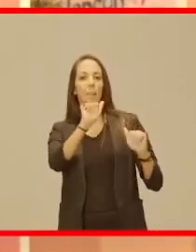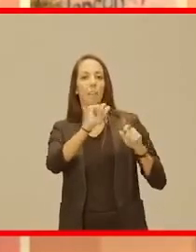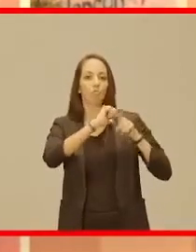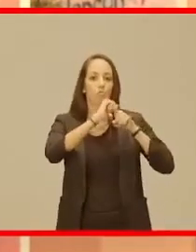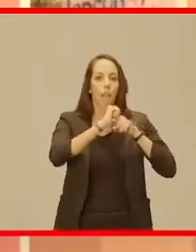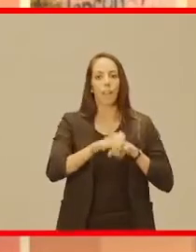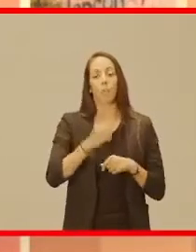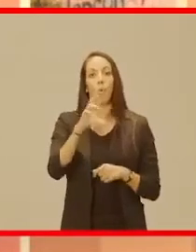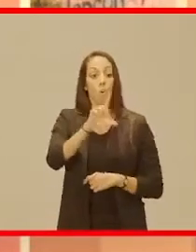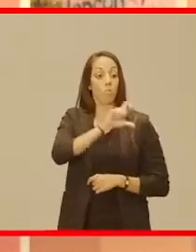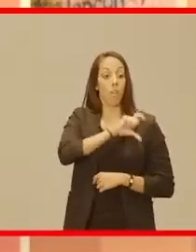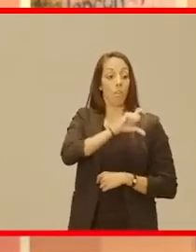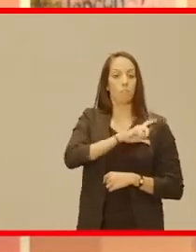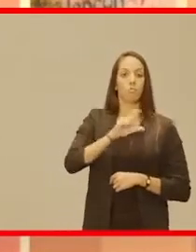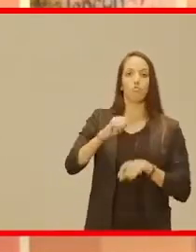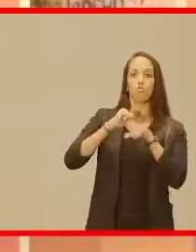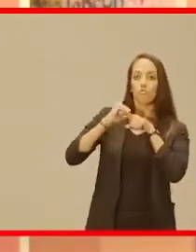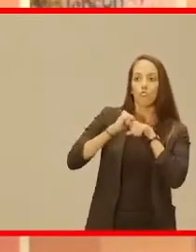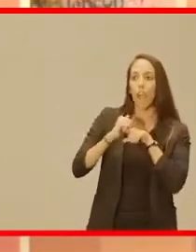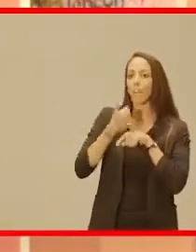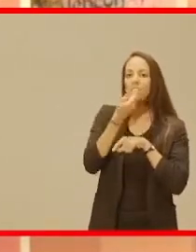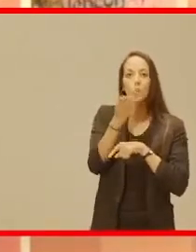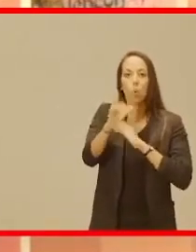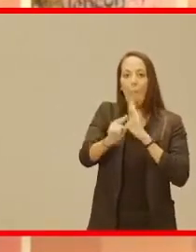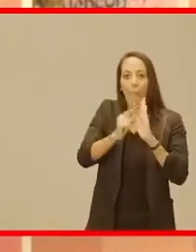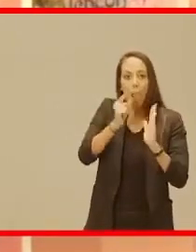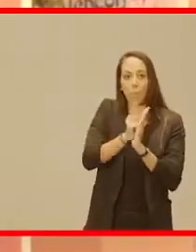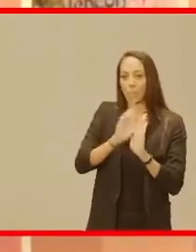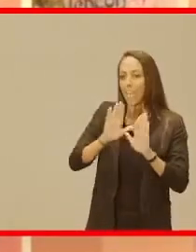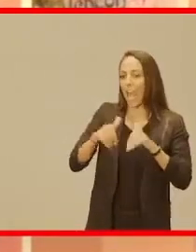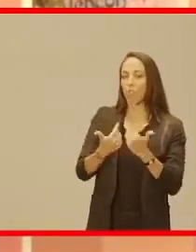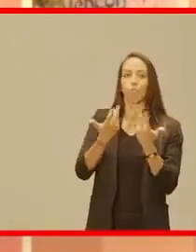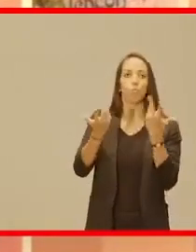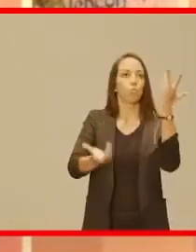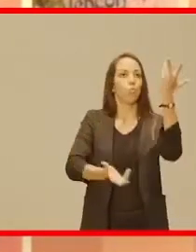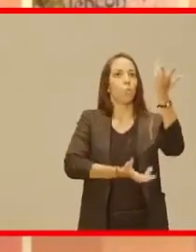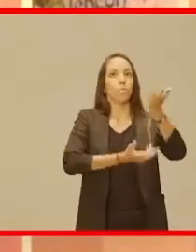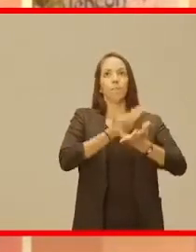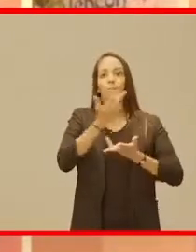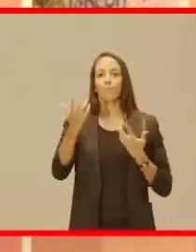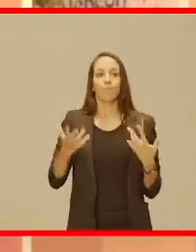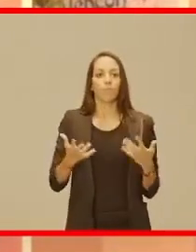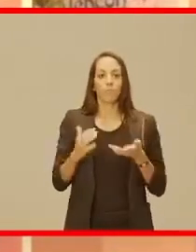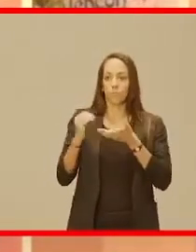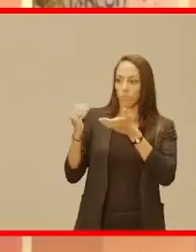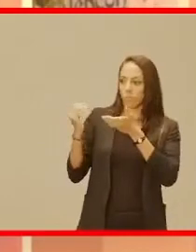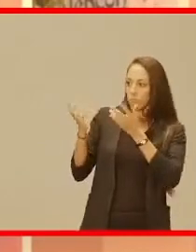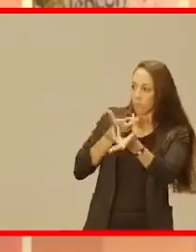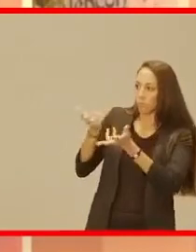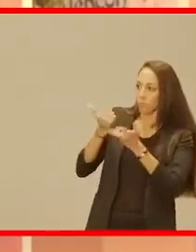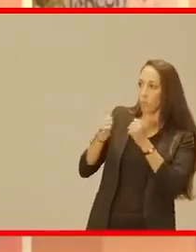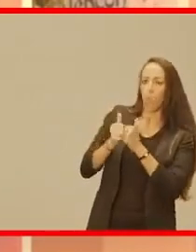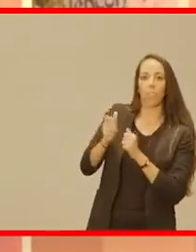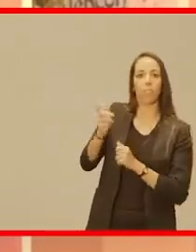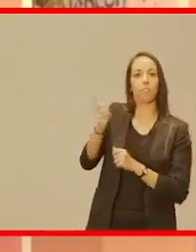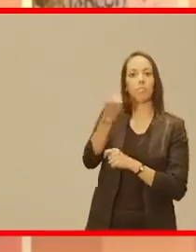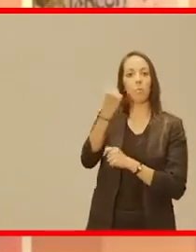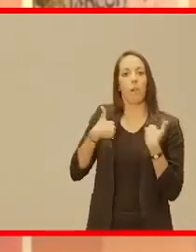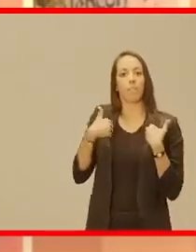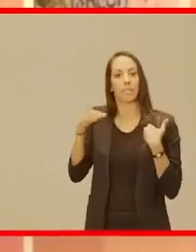through X amount of hours about how to work with, you know, people with disabilities. That could be a big